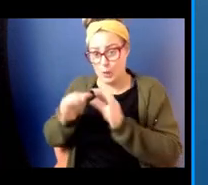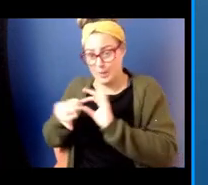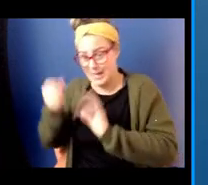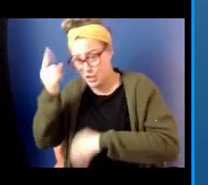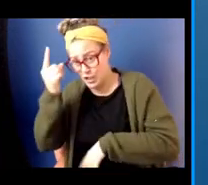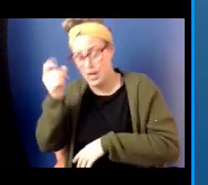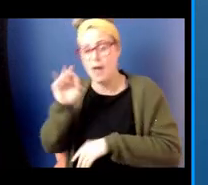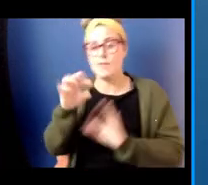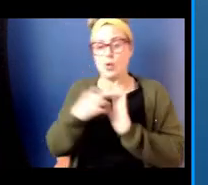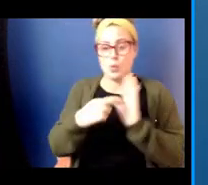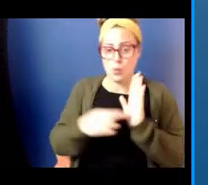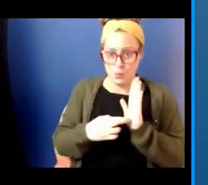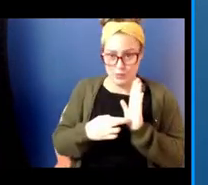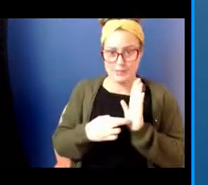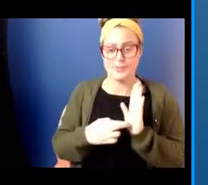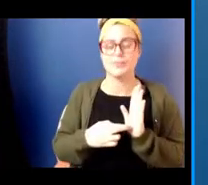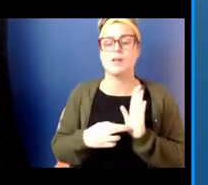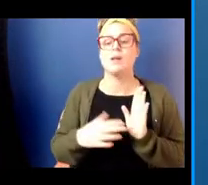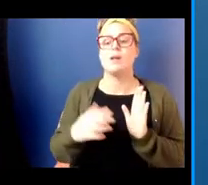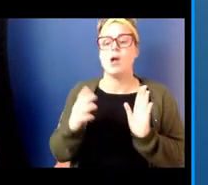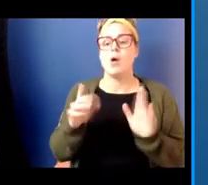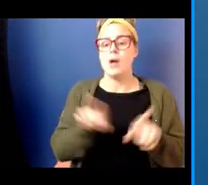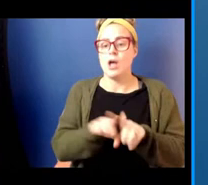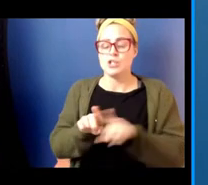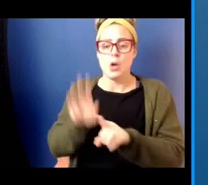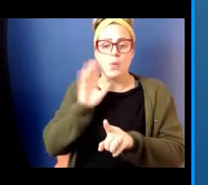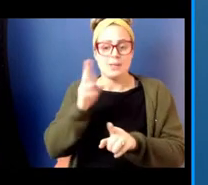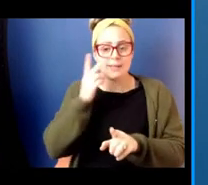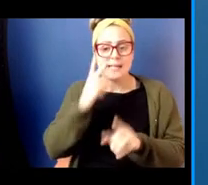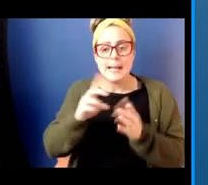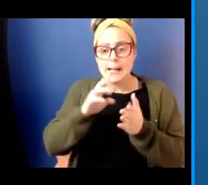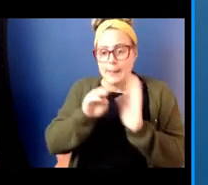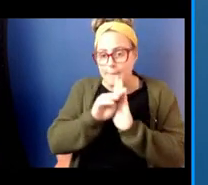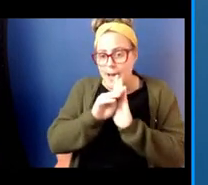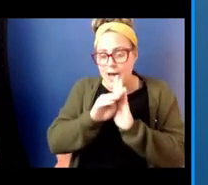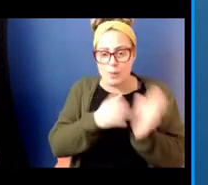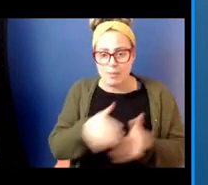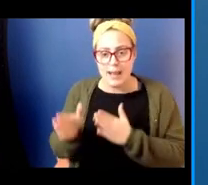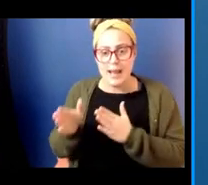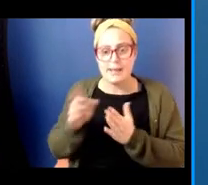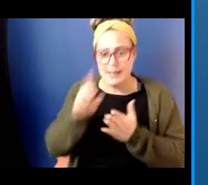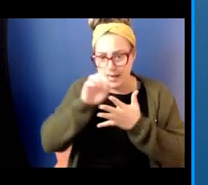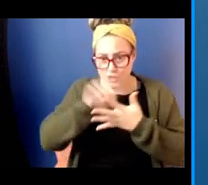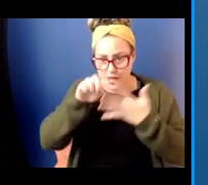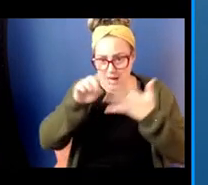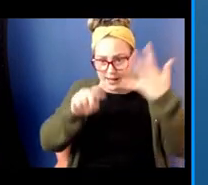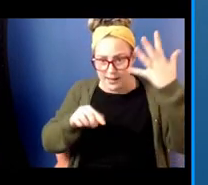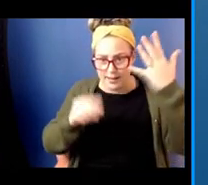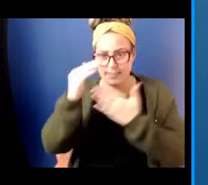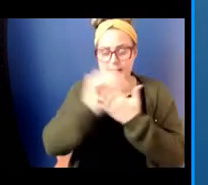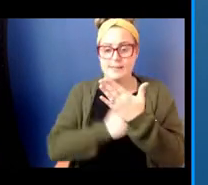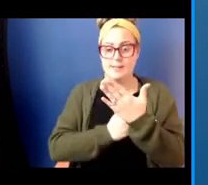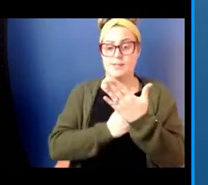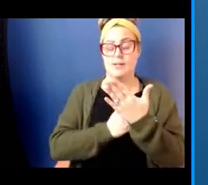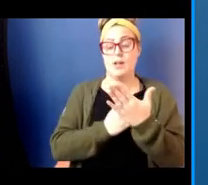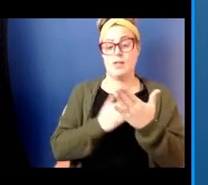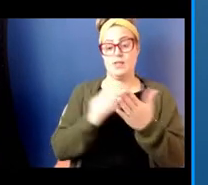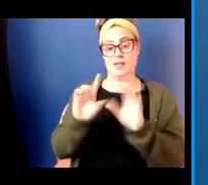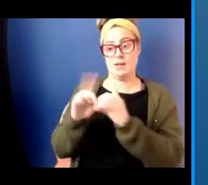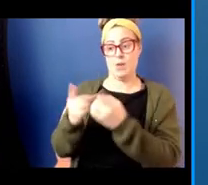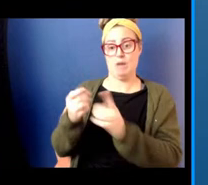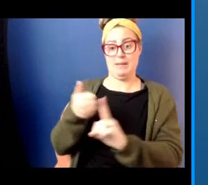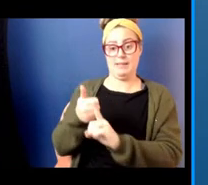also see the model plan and checklists that the party Affairs department is preparing along with other resources